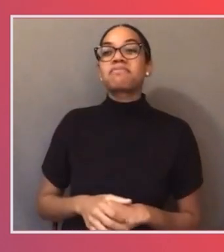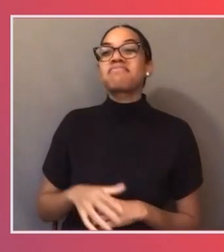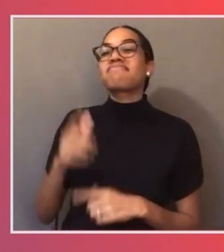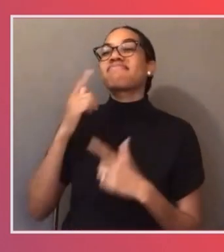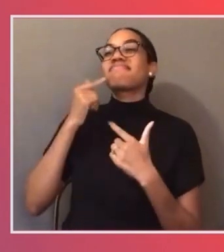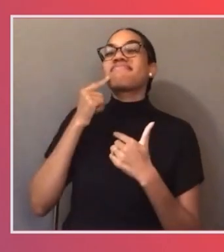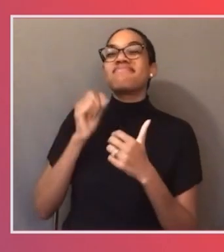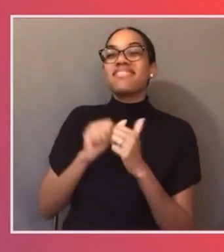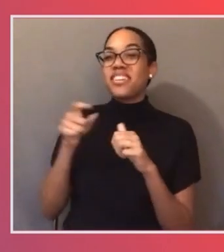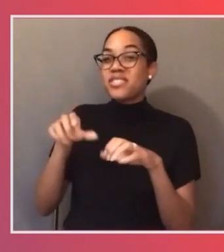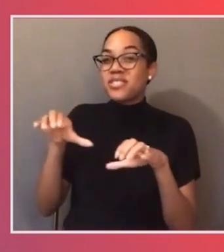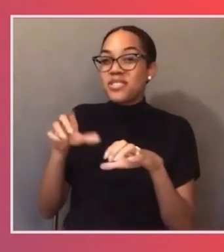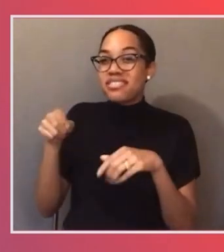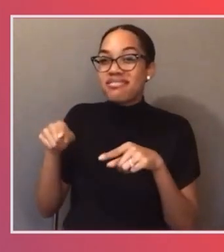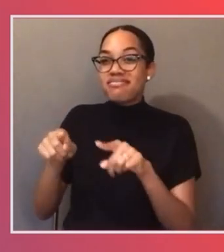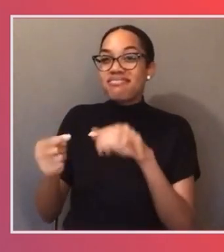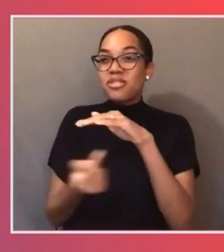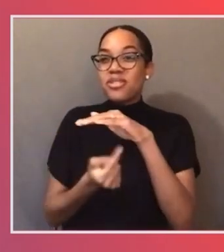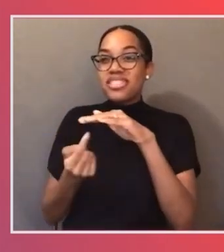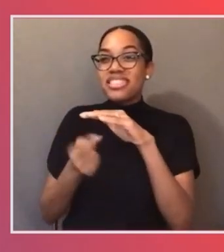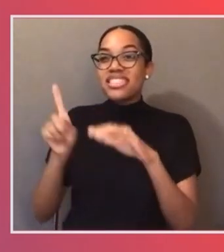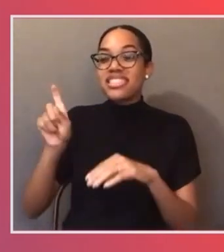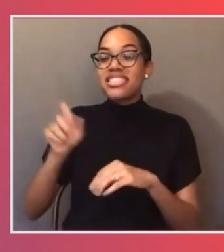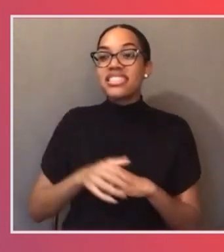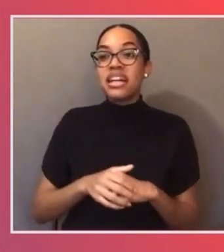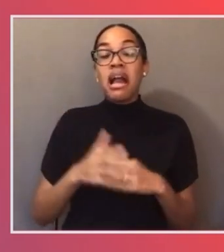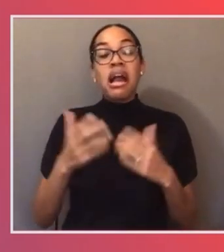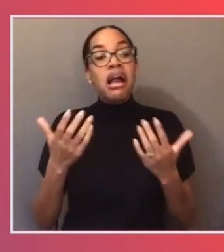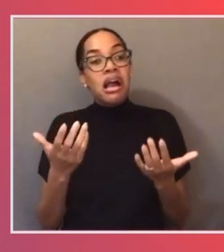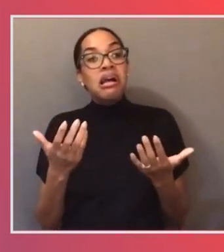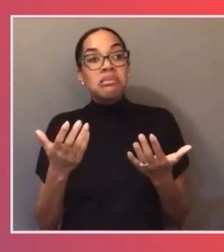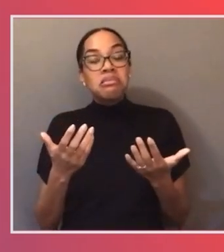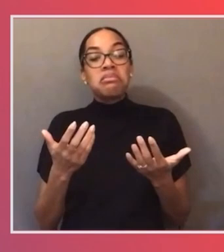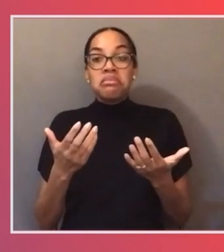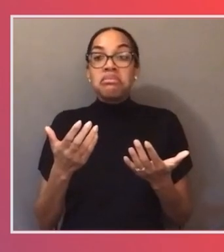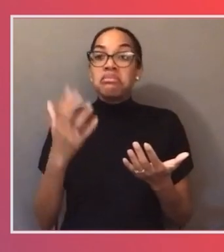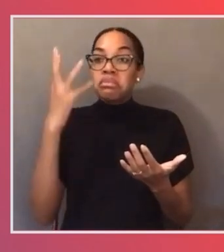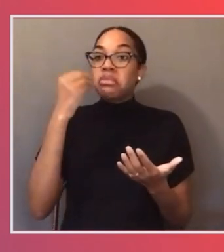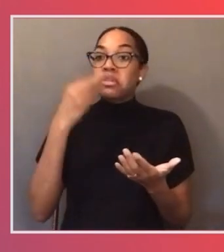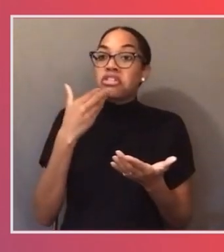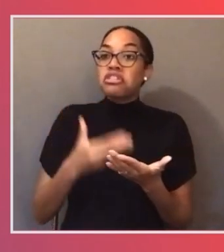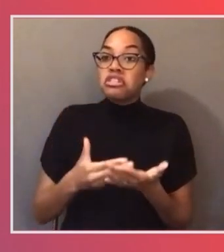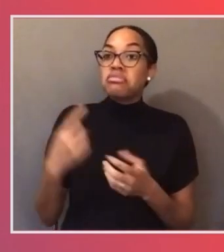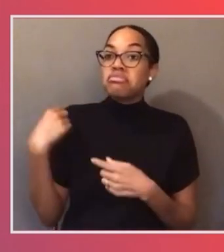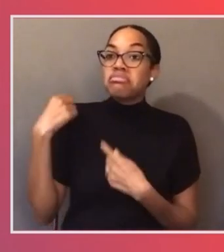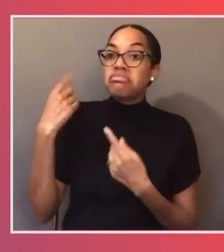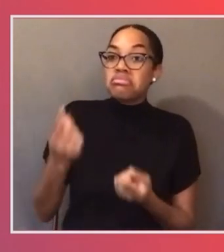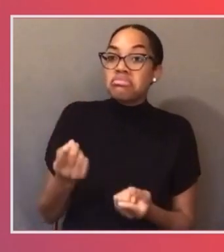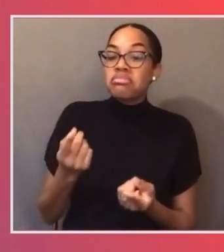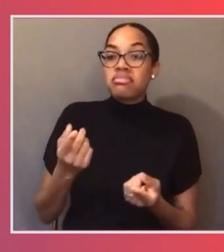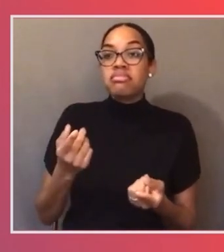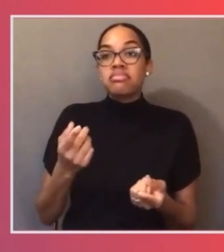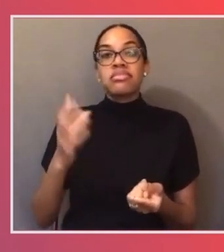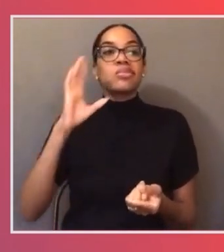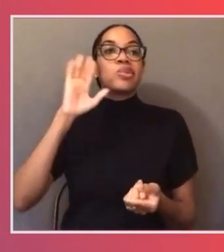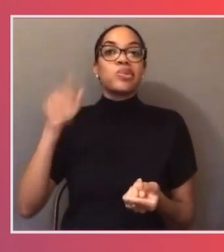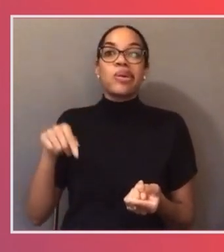It's been pretty good. I gotta say, it's been pretty good. You know, considering it's